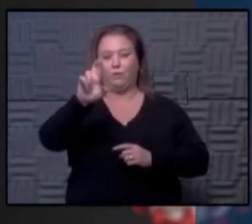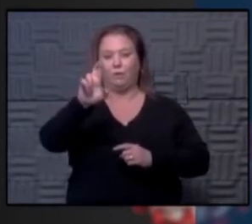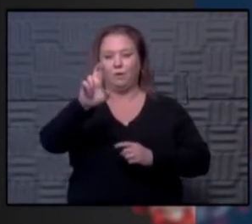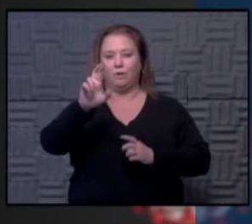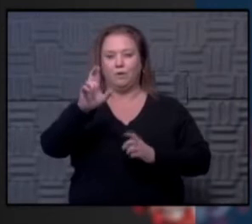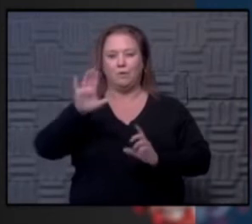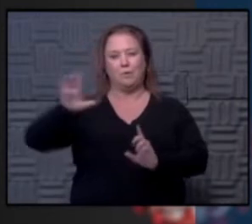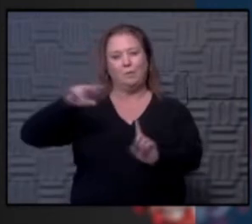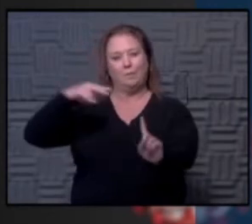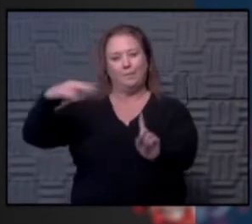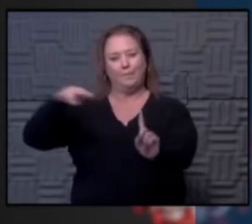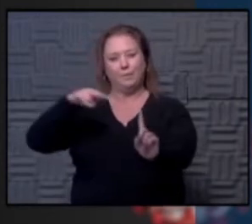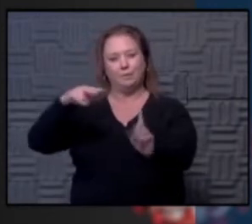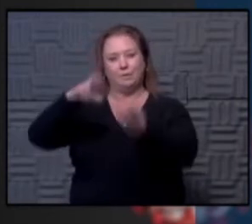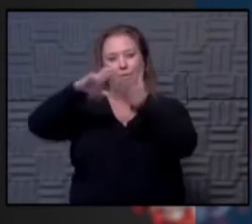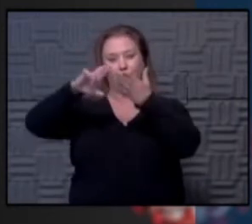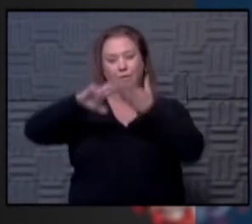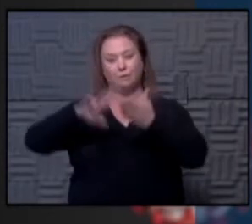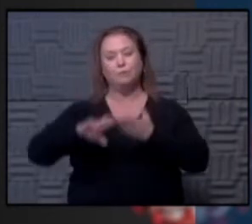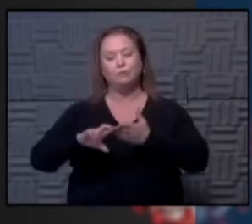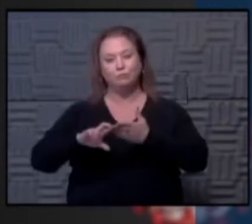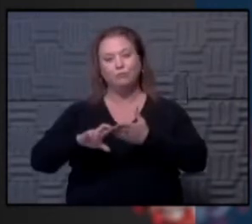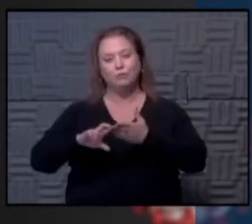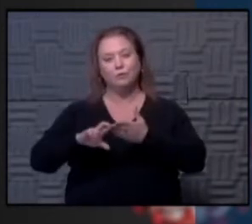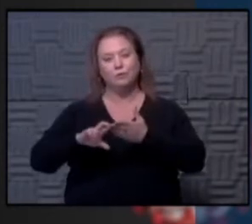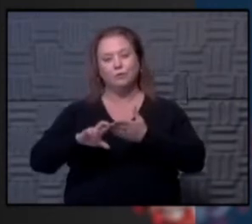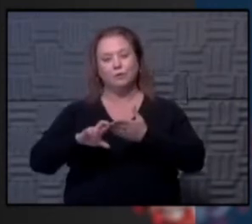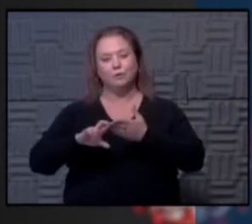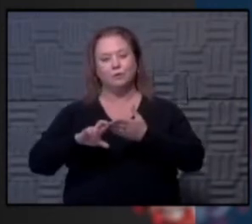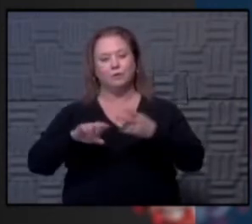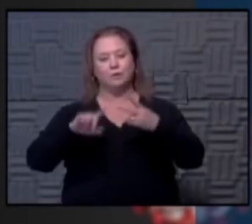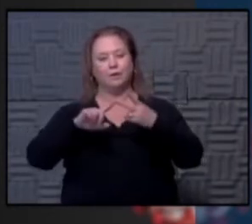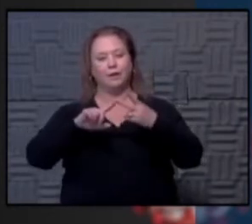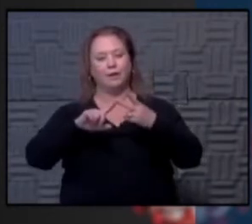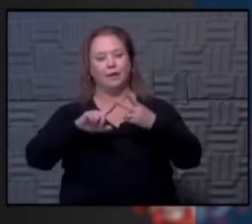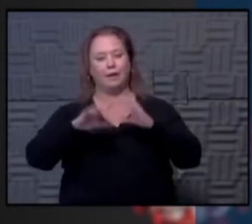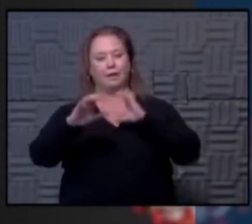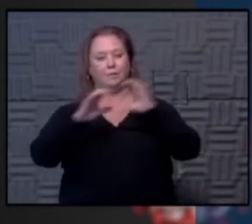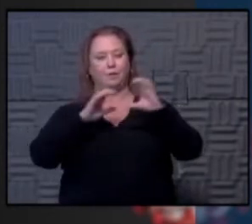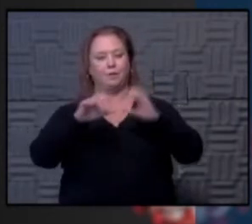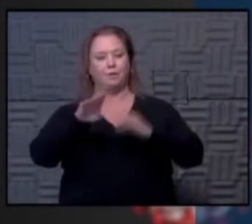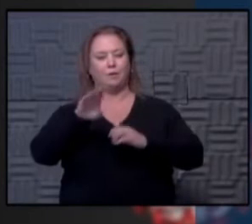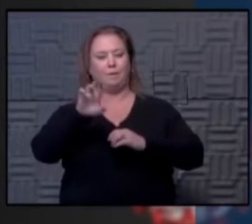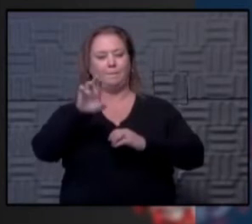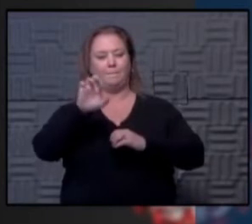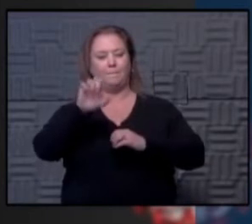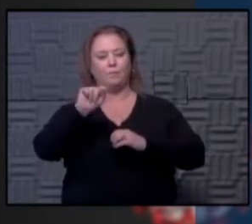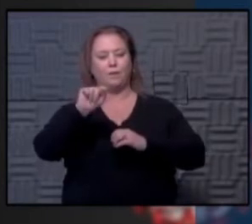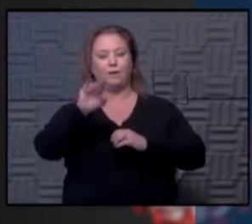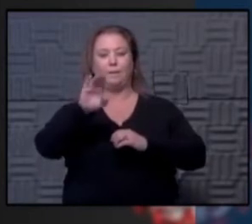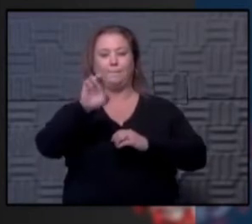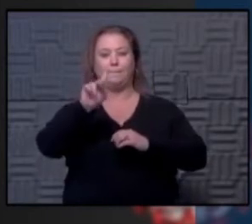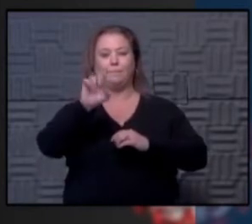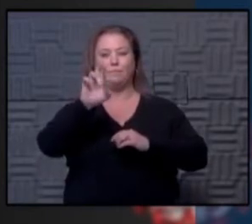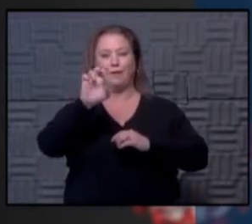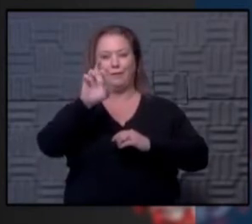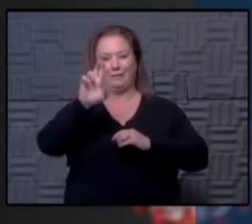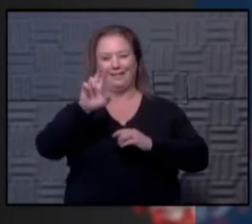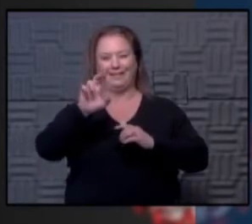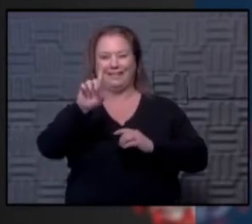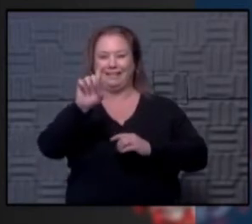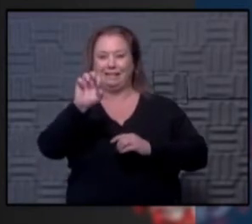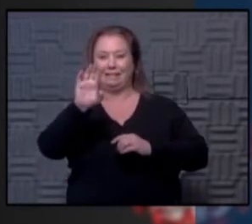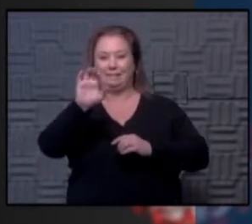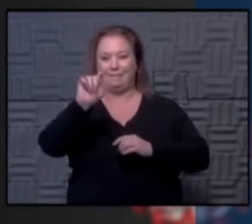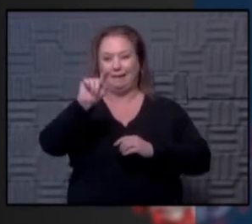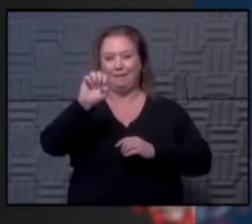bit of perspective on research in these spaces, while communications professor, and nationally ranked debater